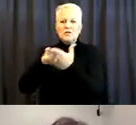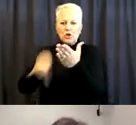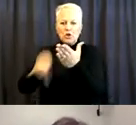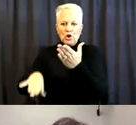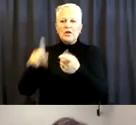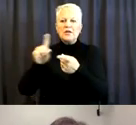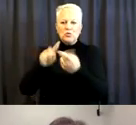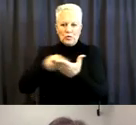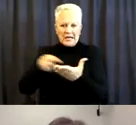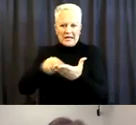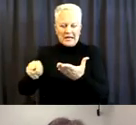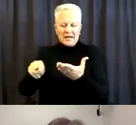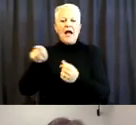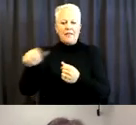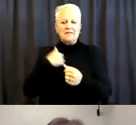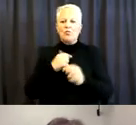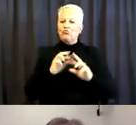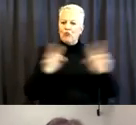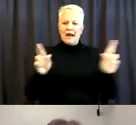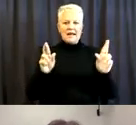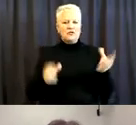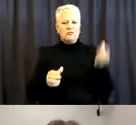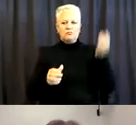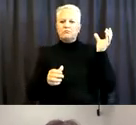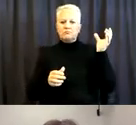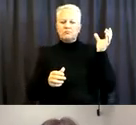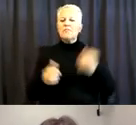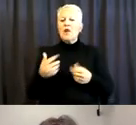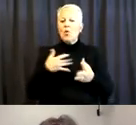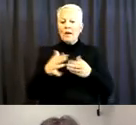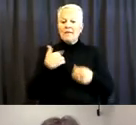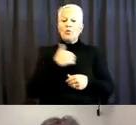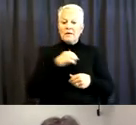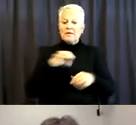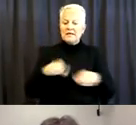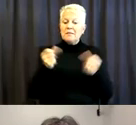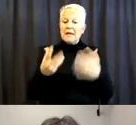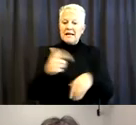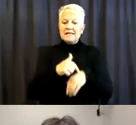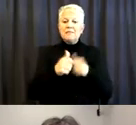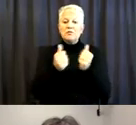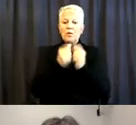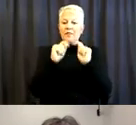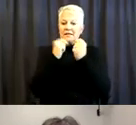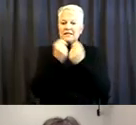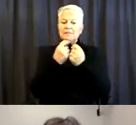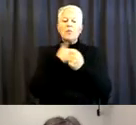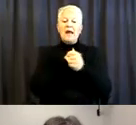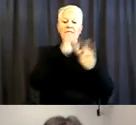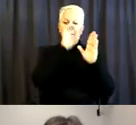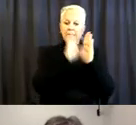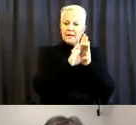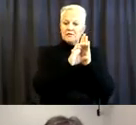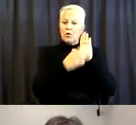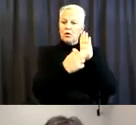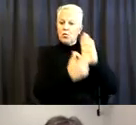learner to reading and having that available. So what we have done a lot of times, what I've done with teams, we've had the